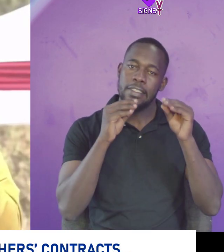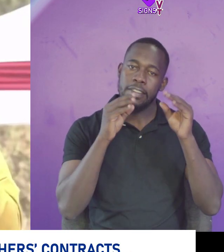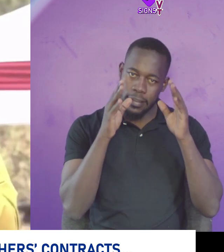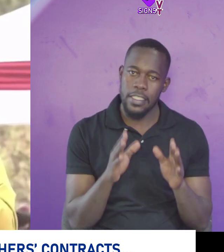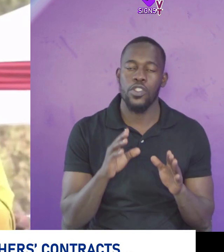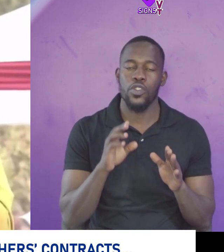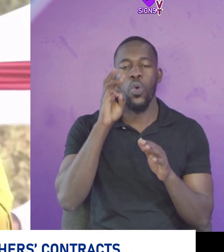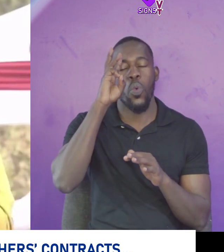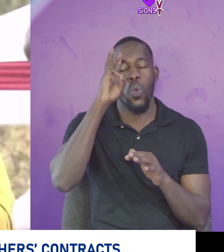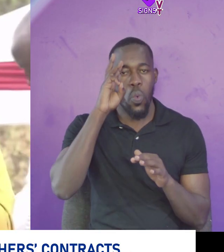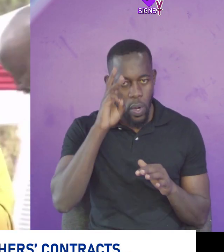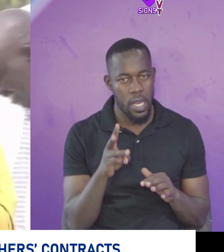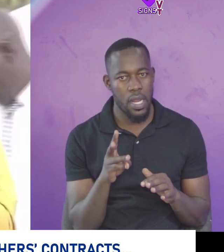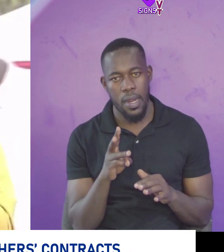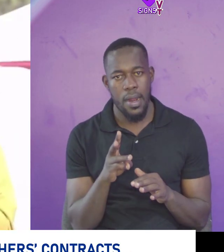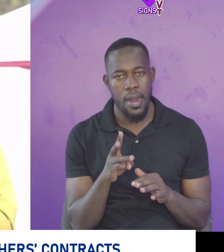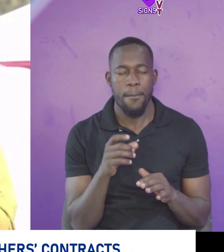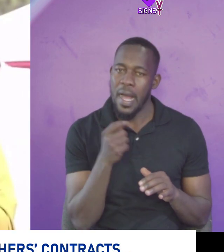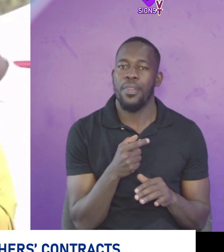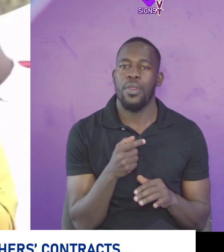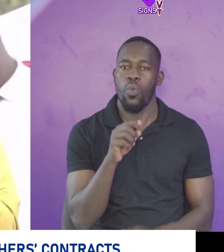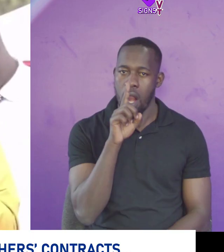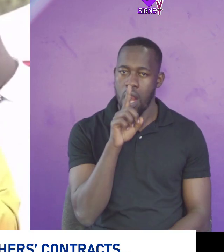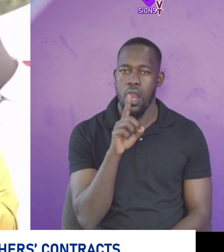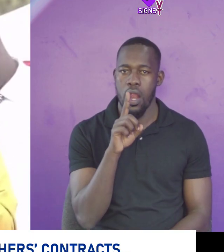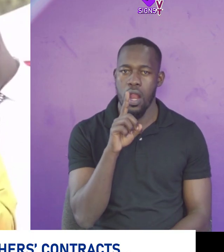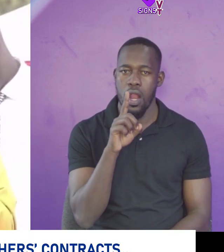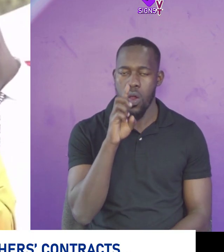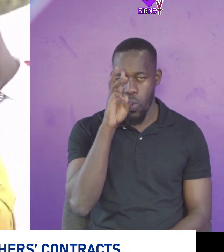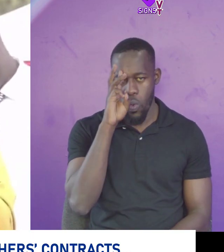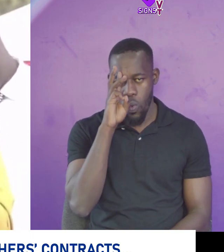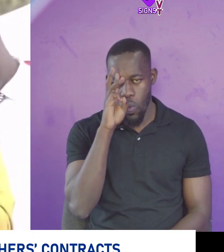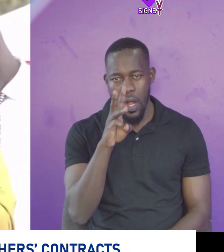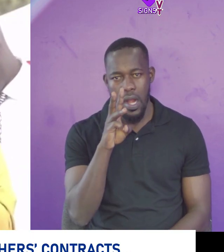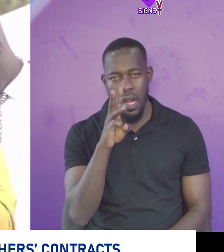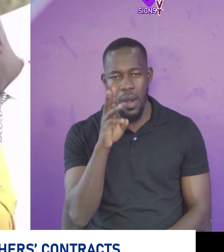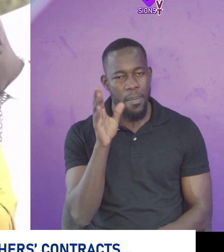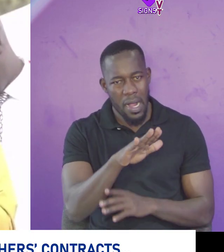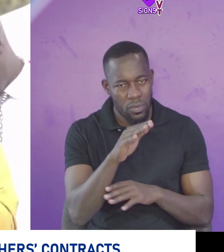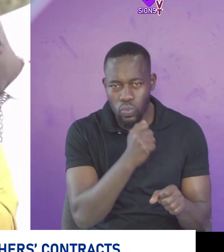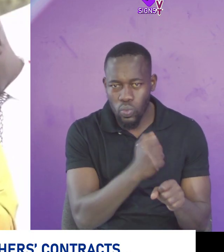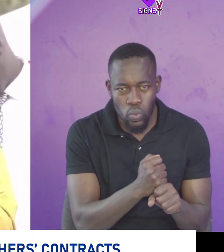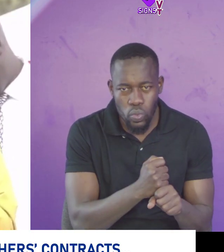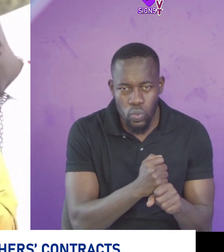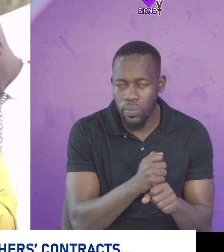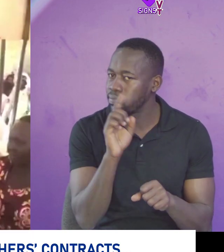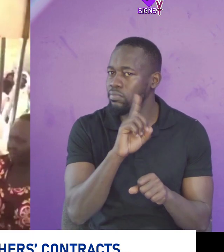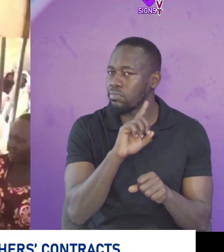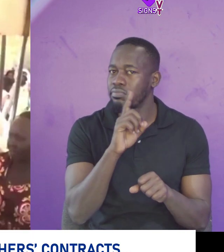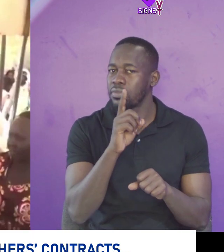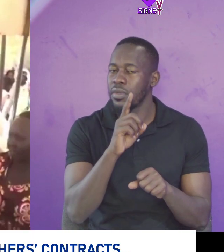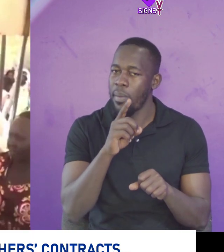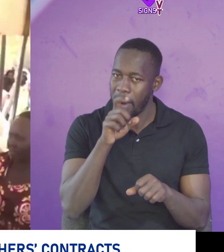shall come January, we shall not go back to class without teachers being confirmed.